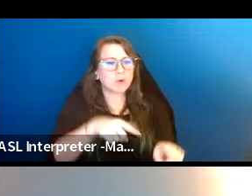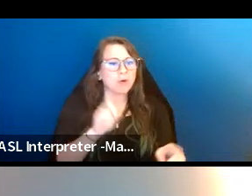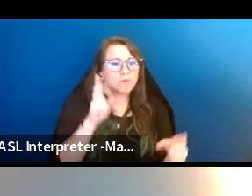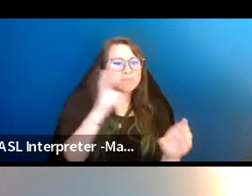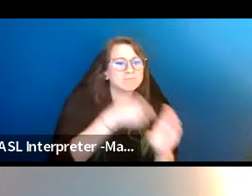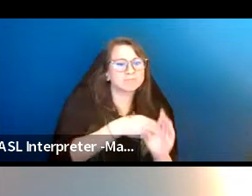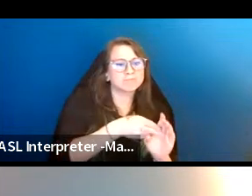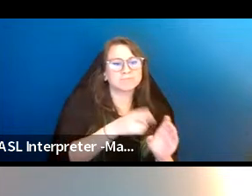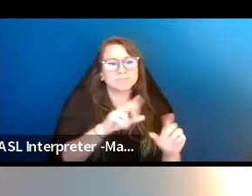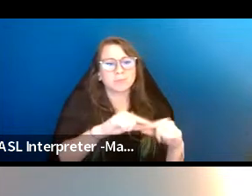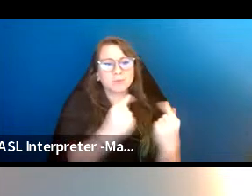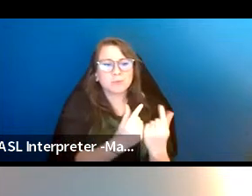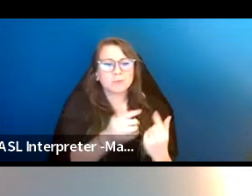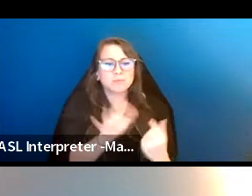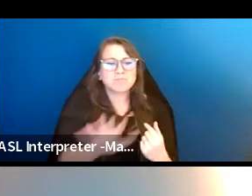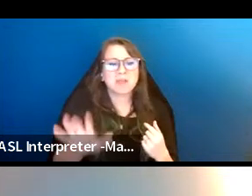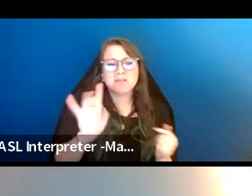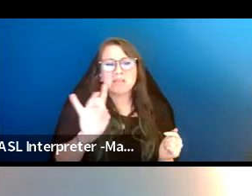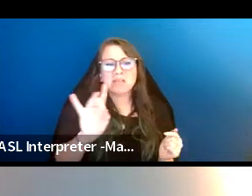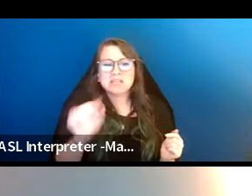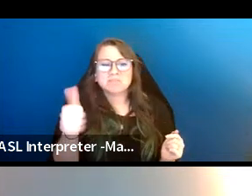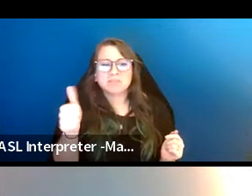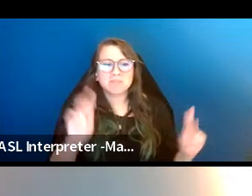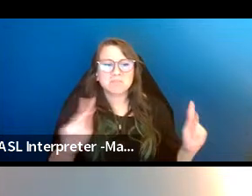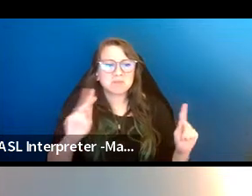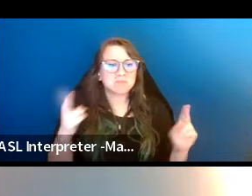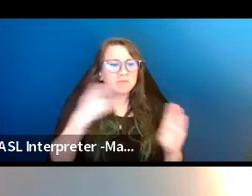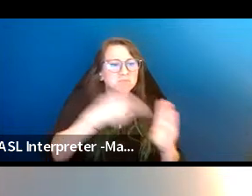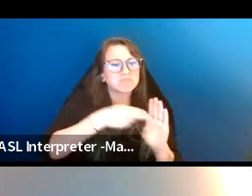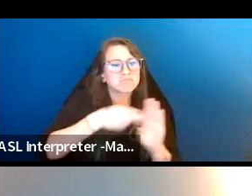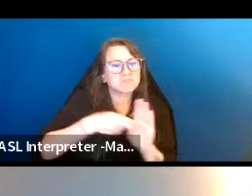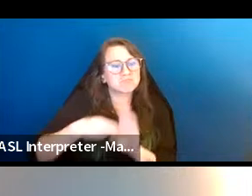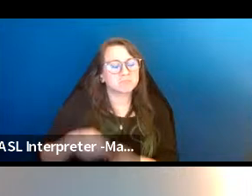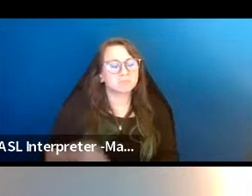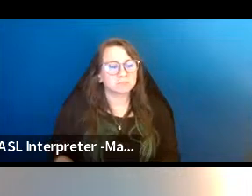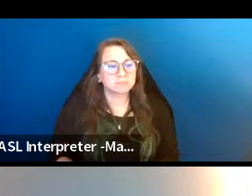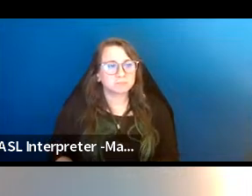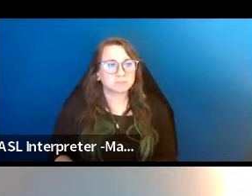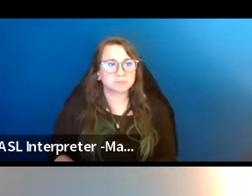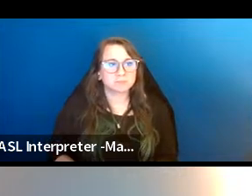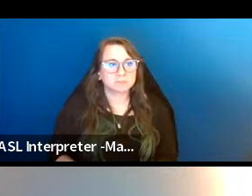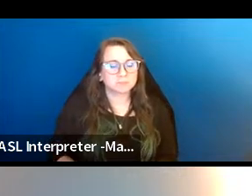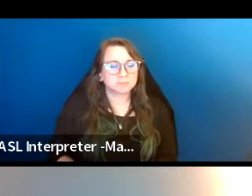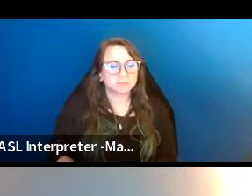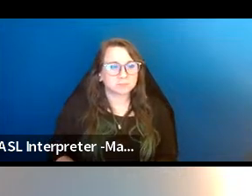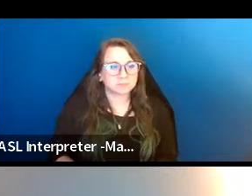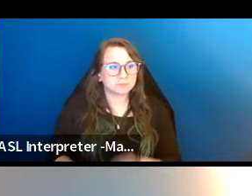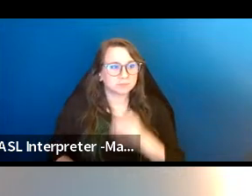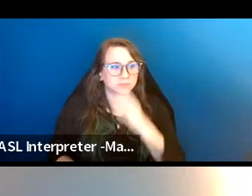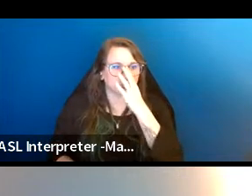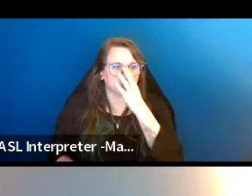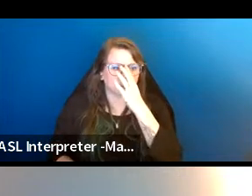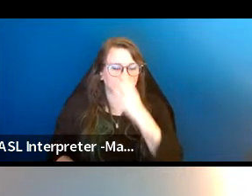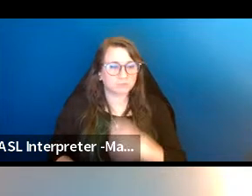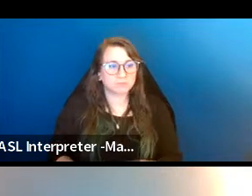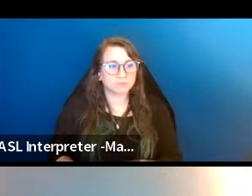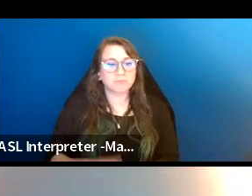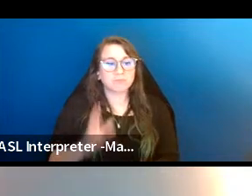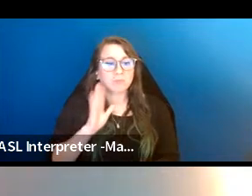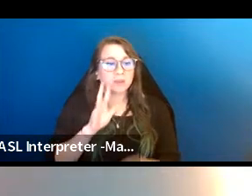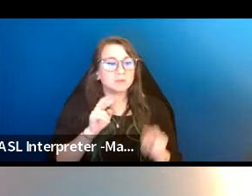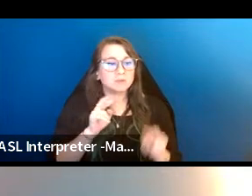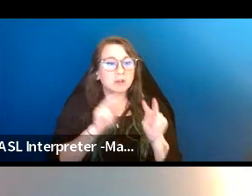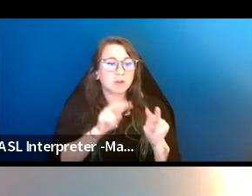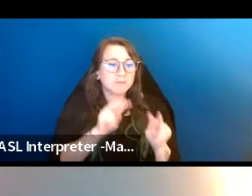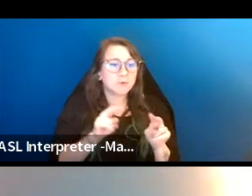It's about 8 to 10 folks joining Mr. Shaw at this time, and he's looking towards